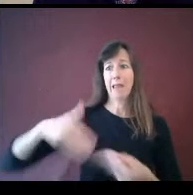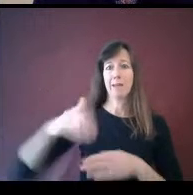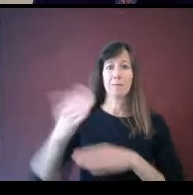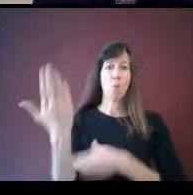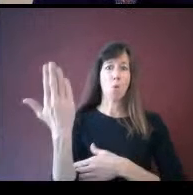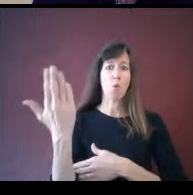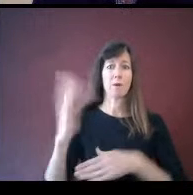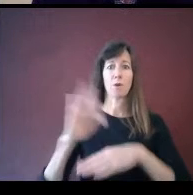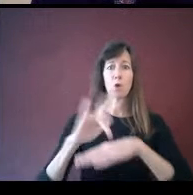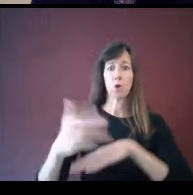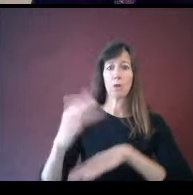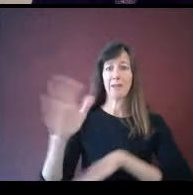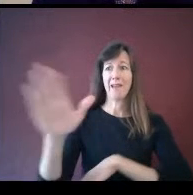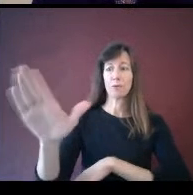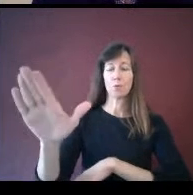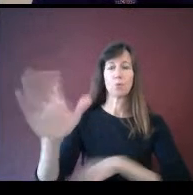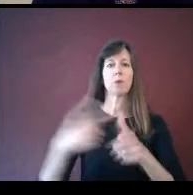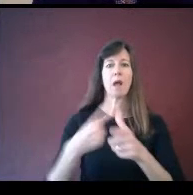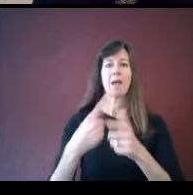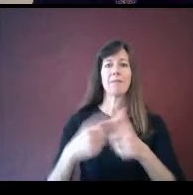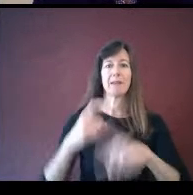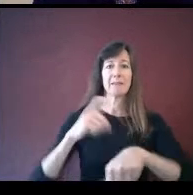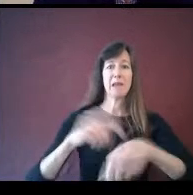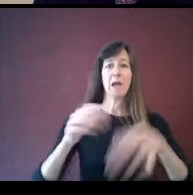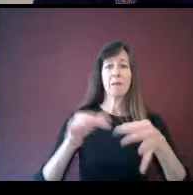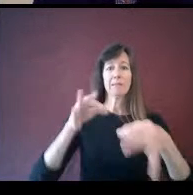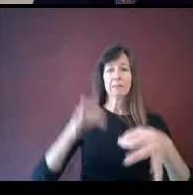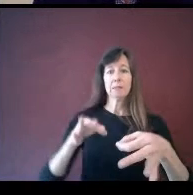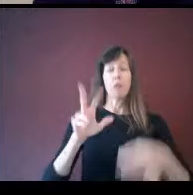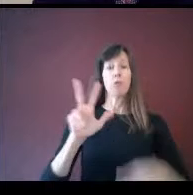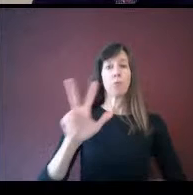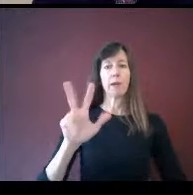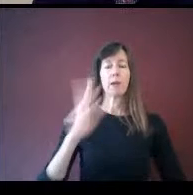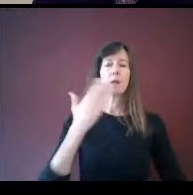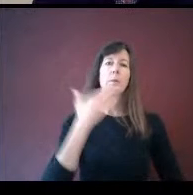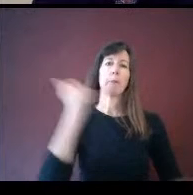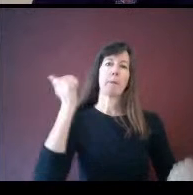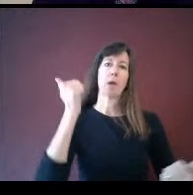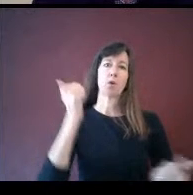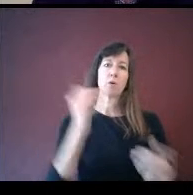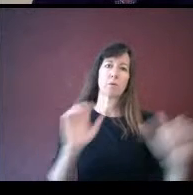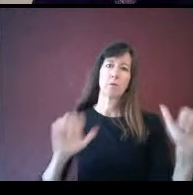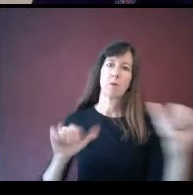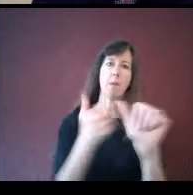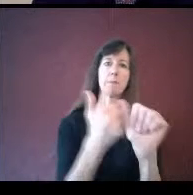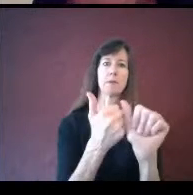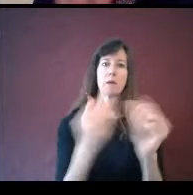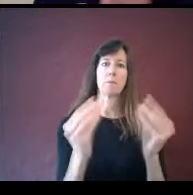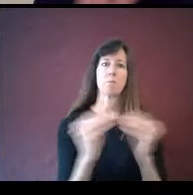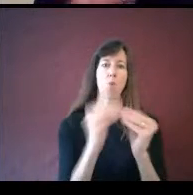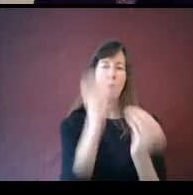information with you when we do the updates. So I apologize to anyone who's got